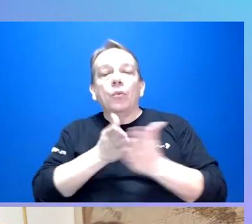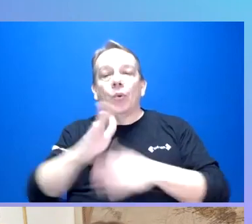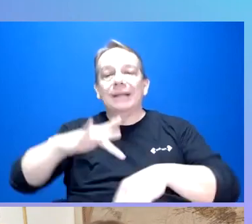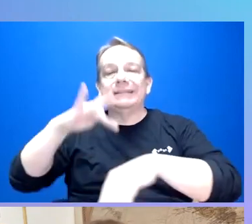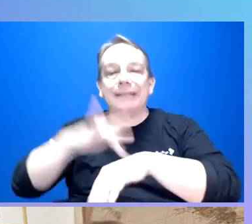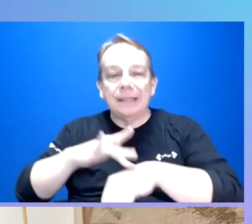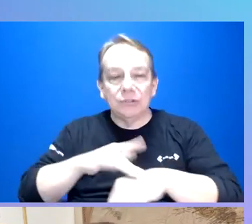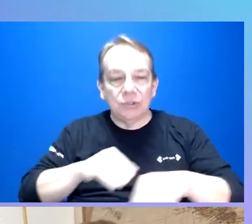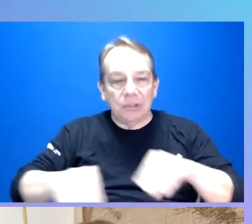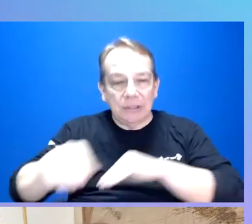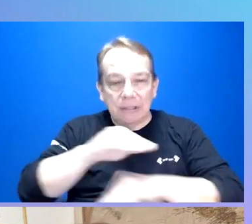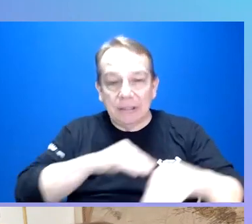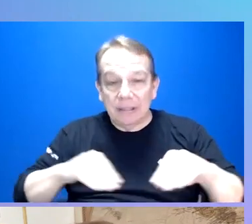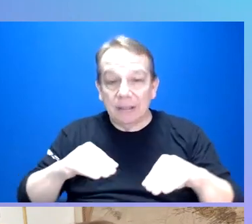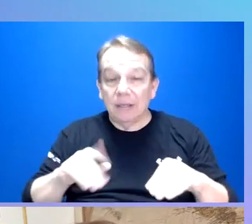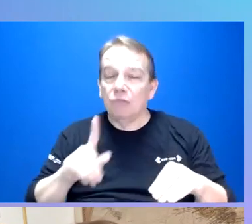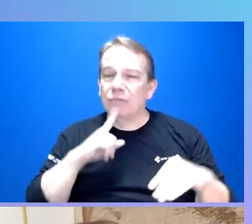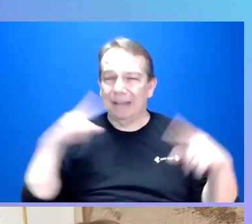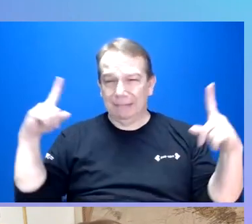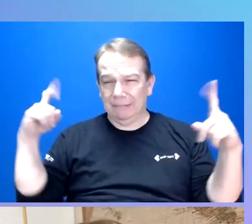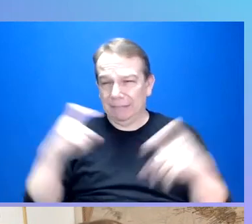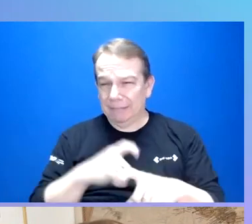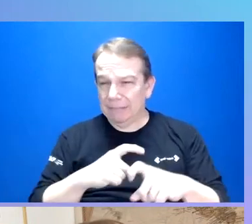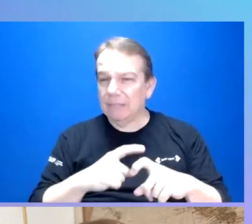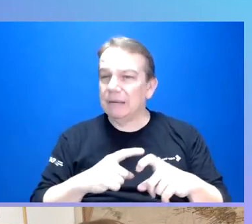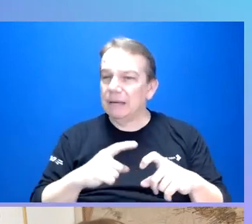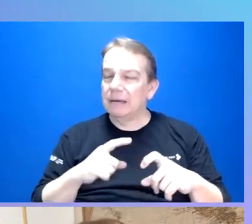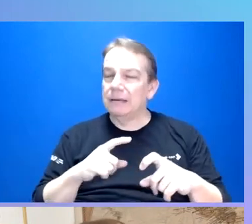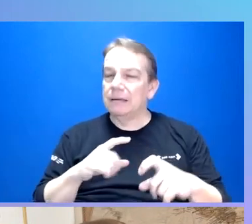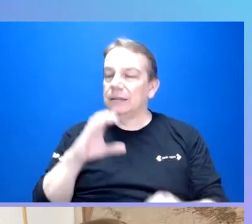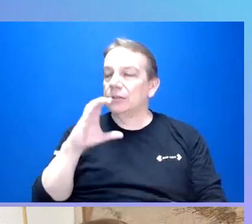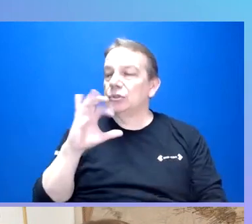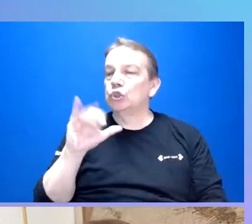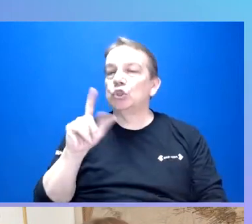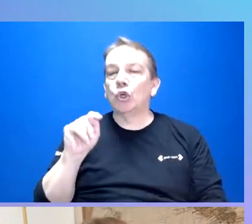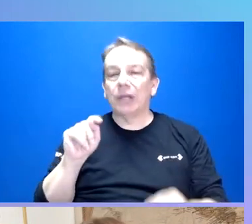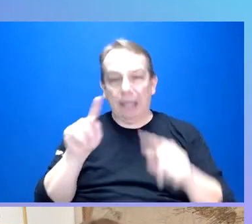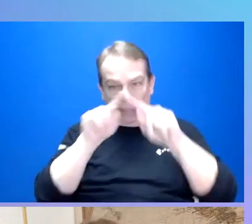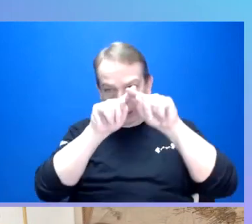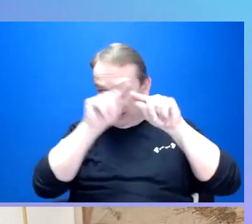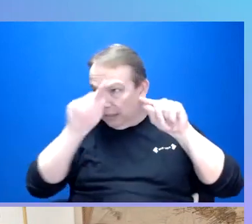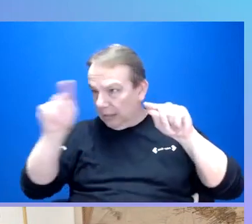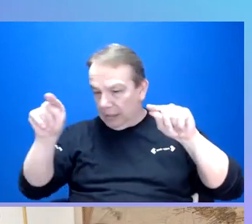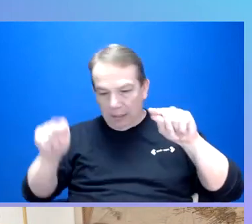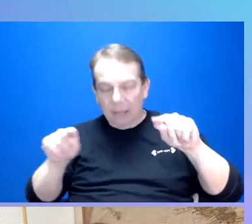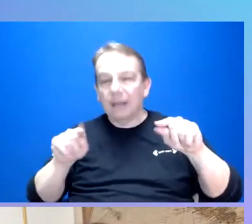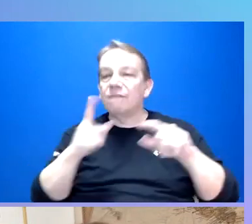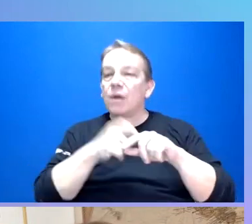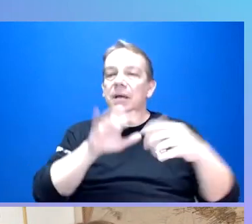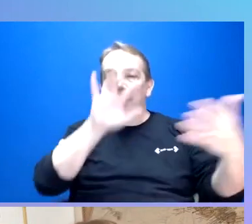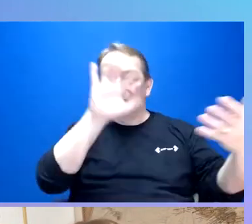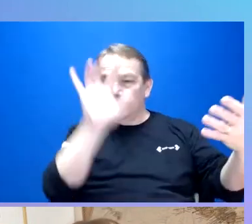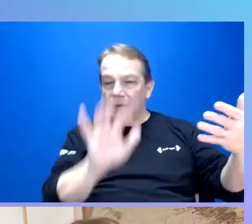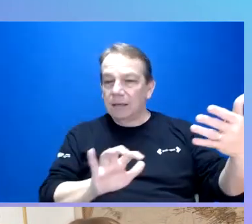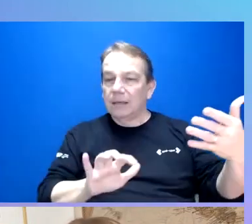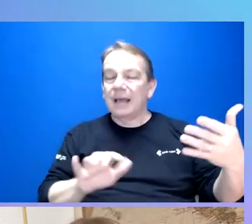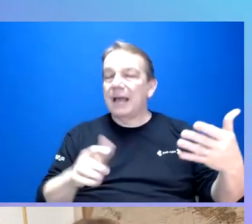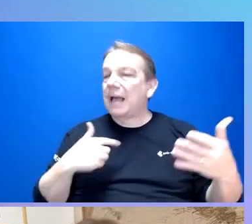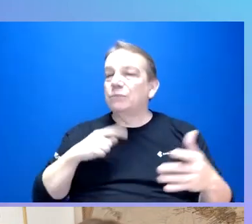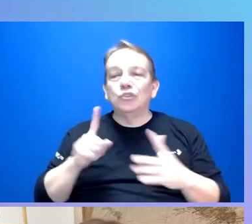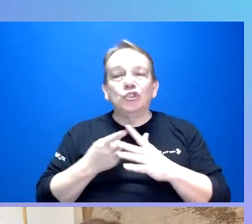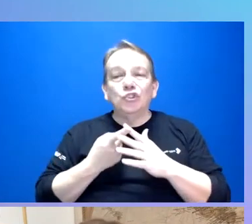So it's really hard to understand a circuit from alt text alone, especially if you're a beginner with